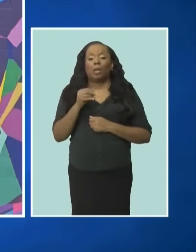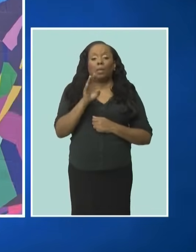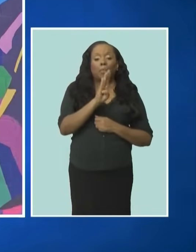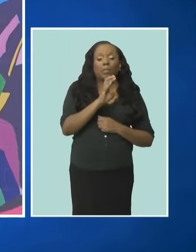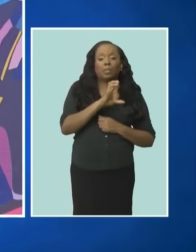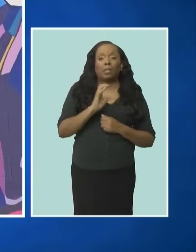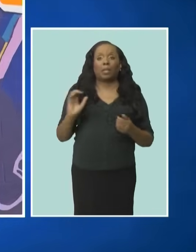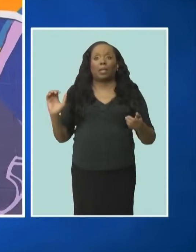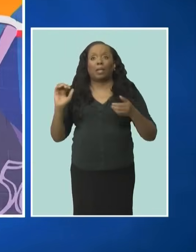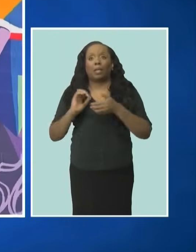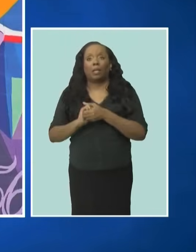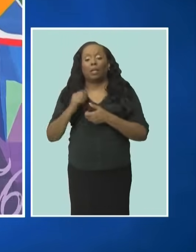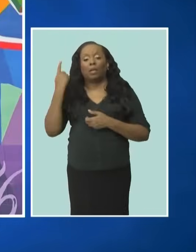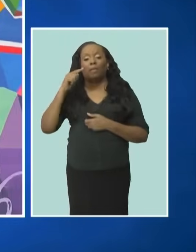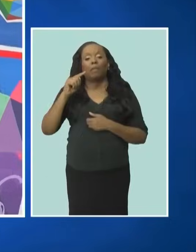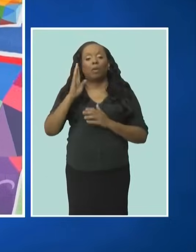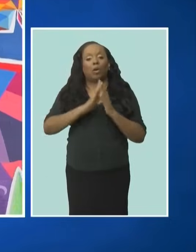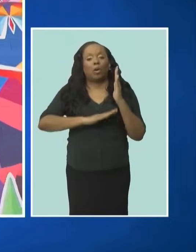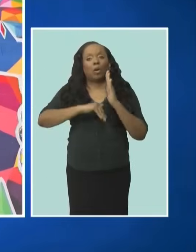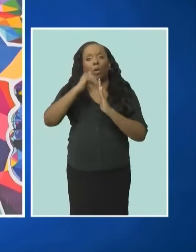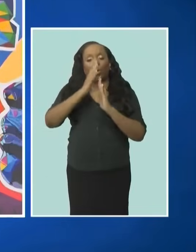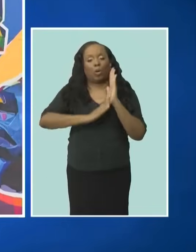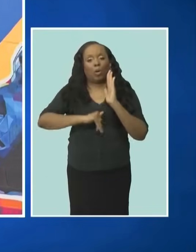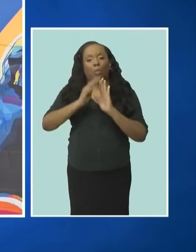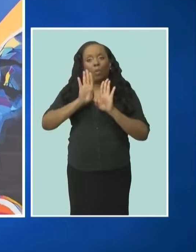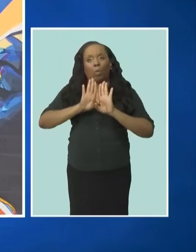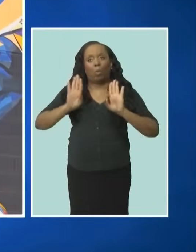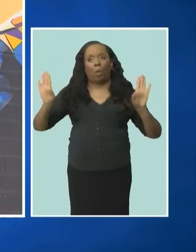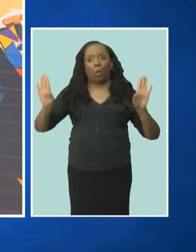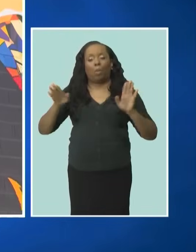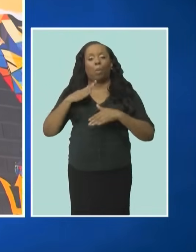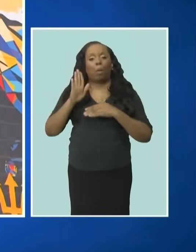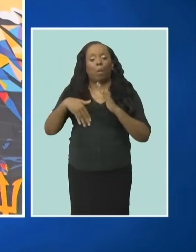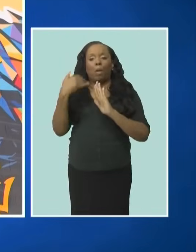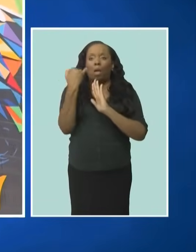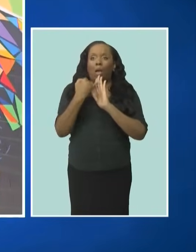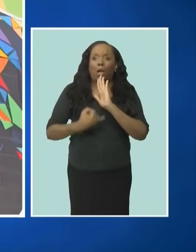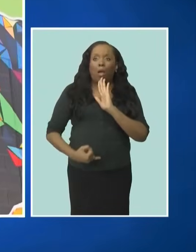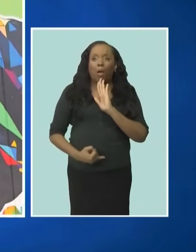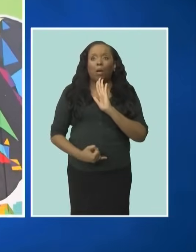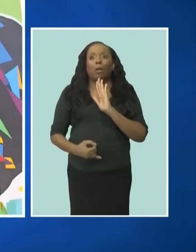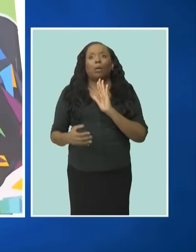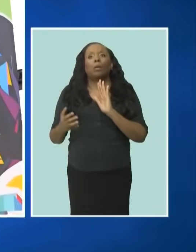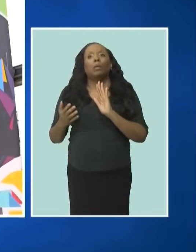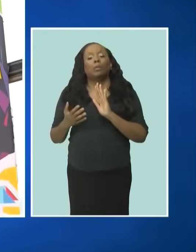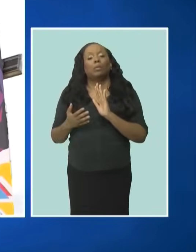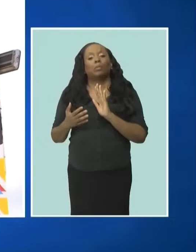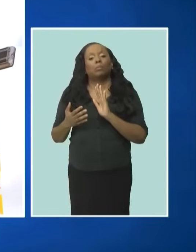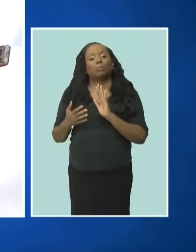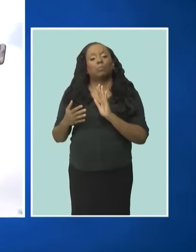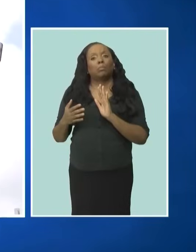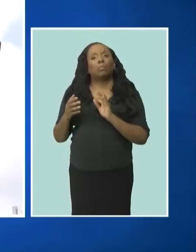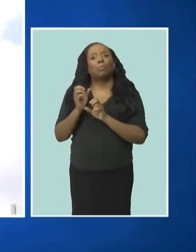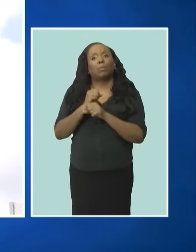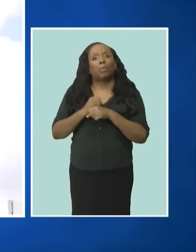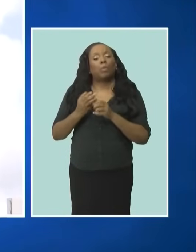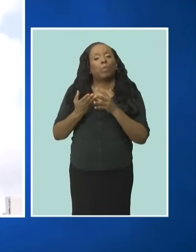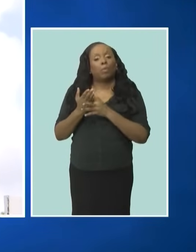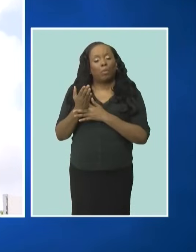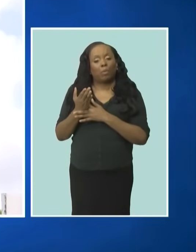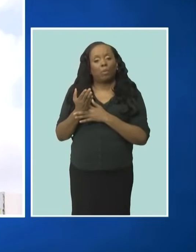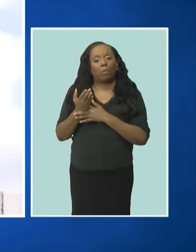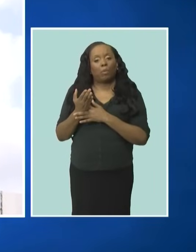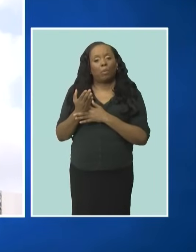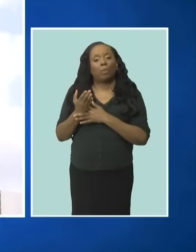its 2024 Paint Campaign mural. The artwork was created by visual artist Shane Eastman, also a Barbados